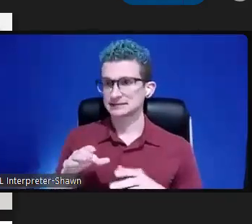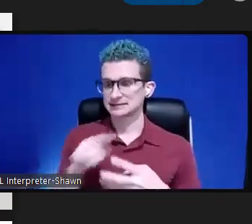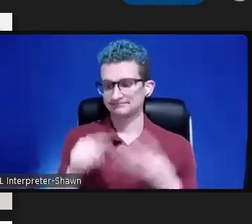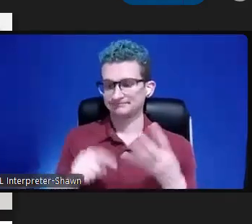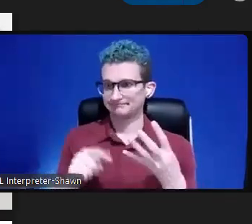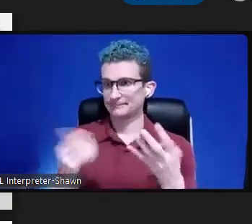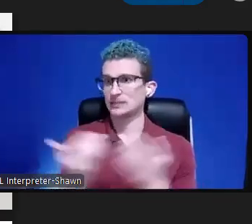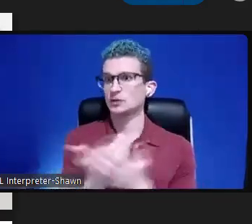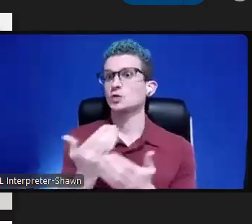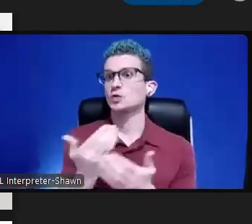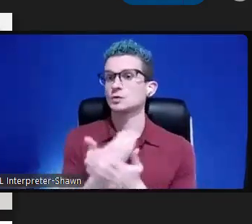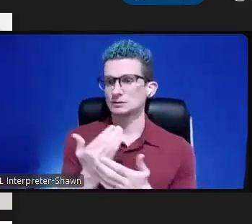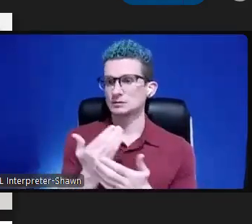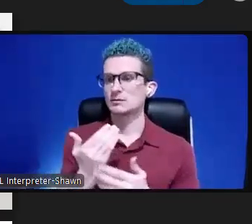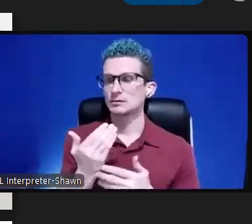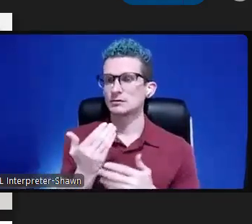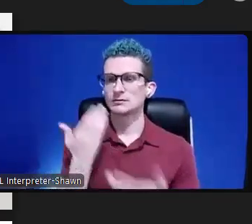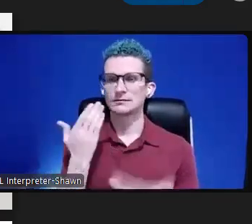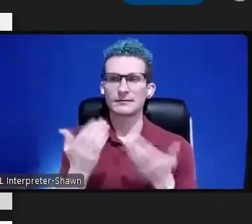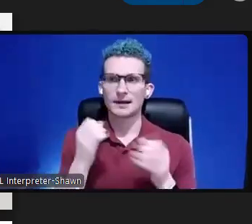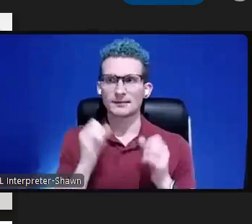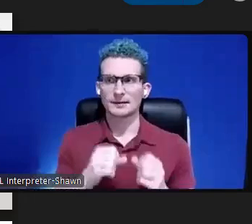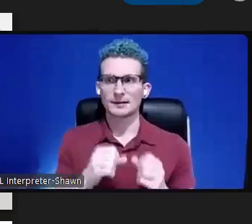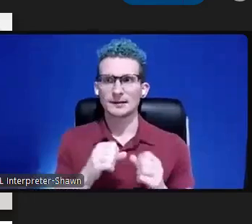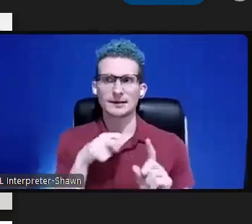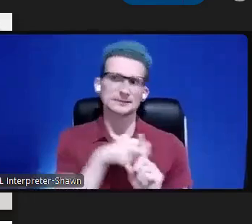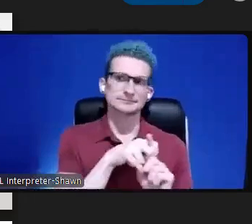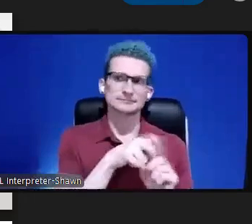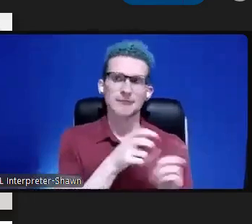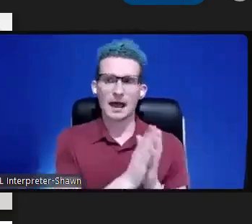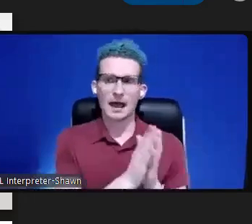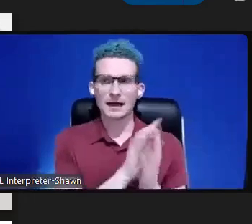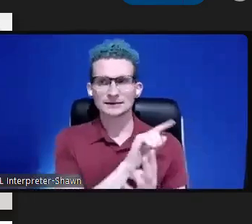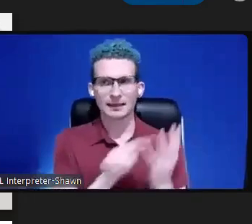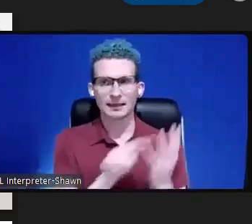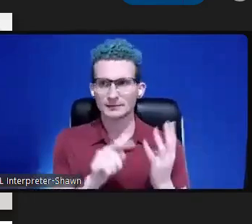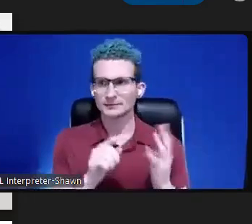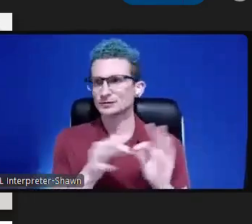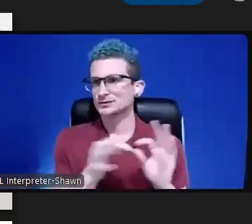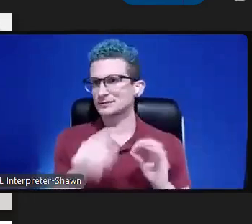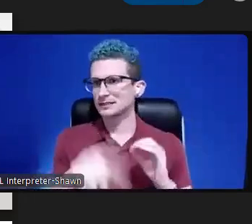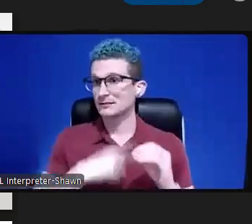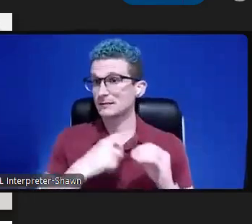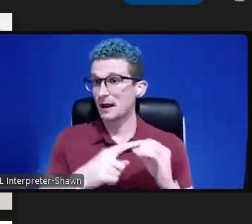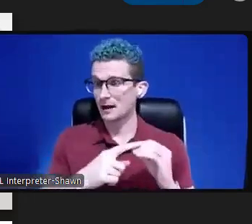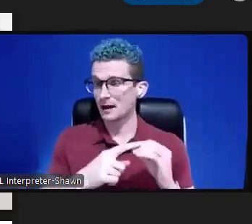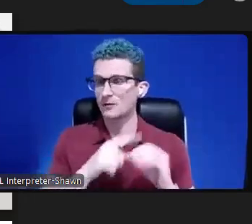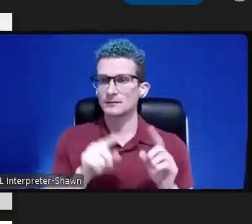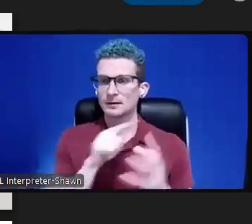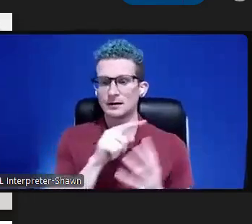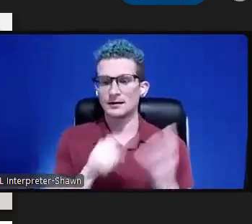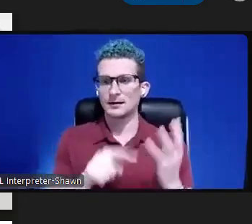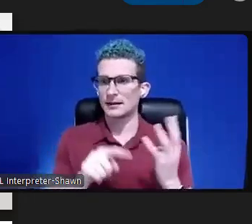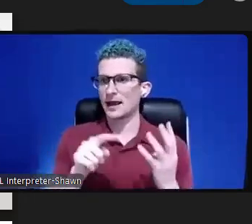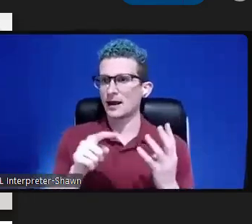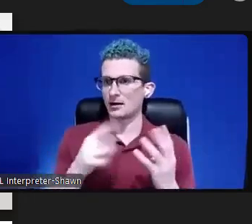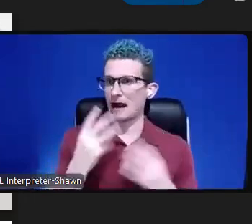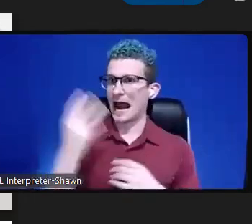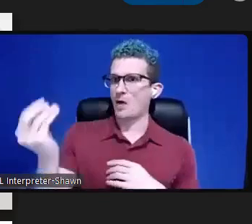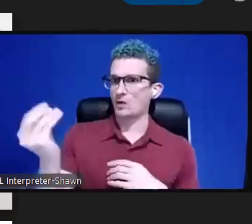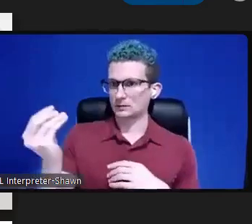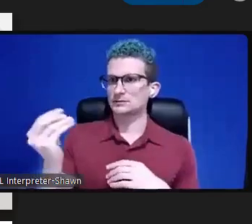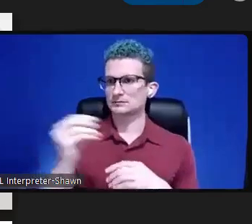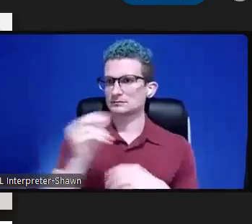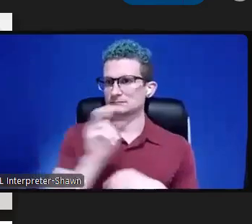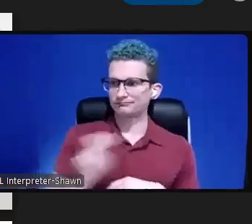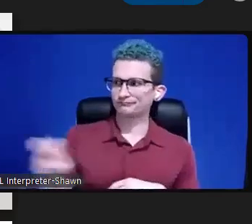like we could ask them to speak about that. That was a great suggestion, Kate. Appreciate it. But yeah, they're out. They are out and moving. I have met